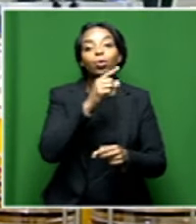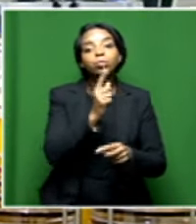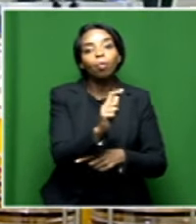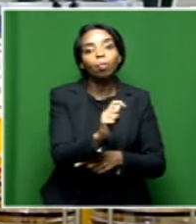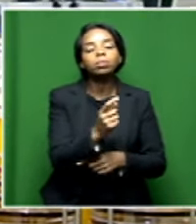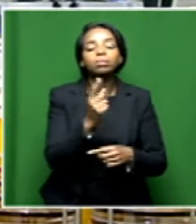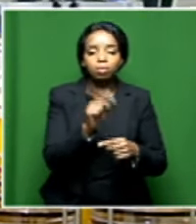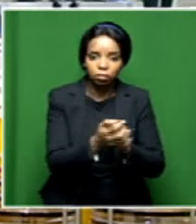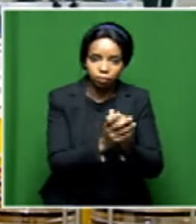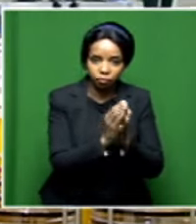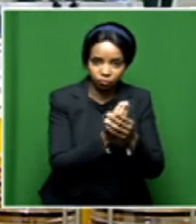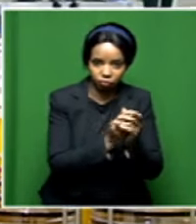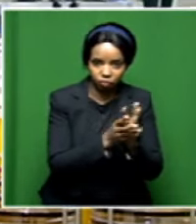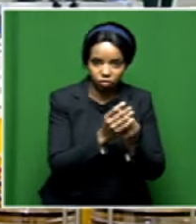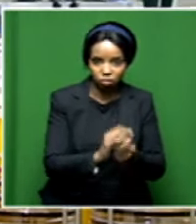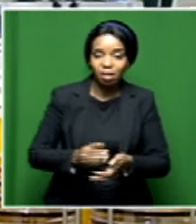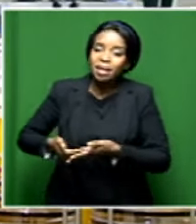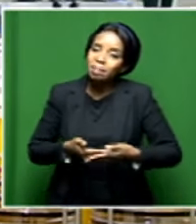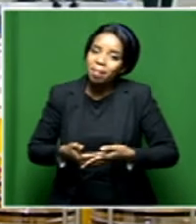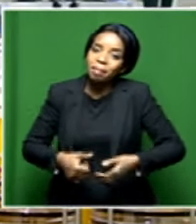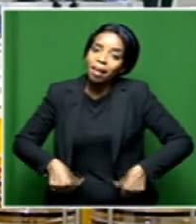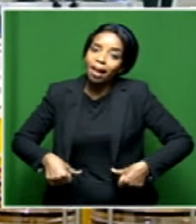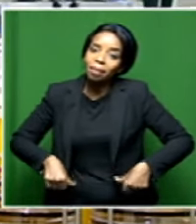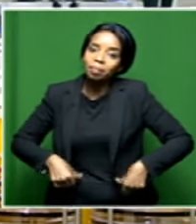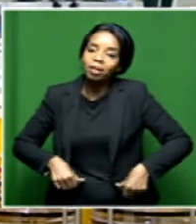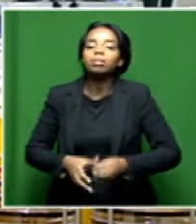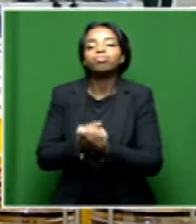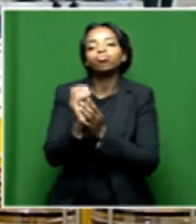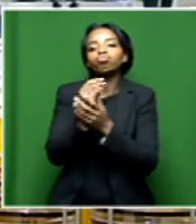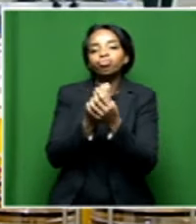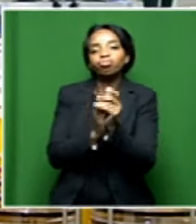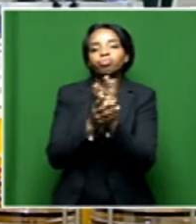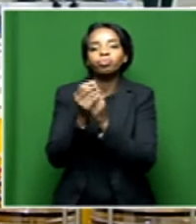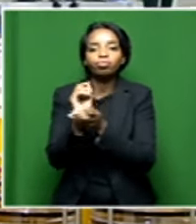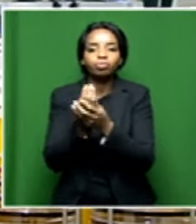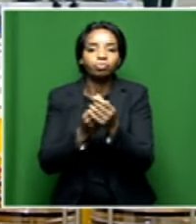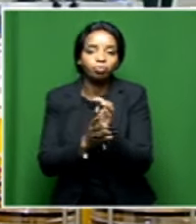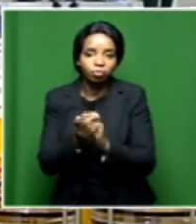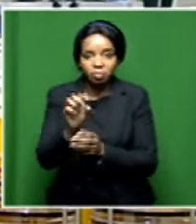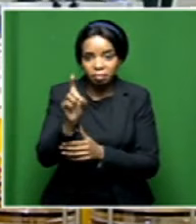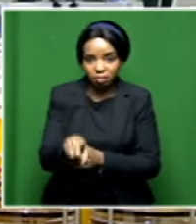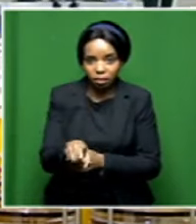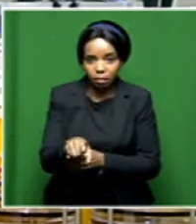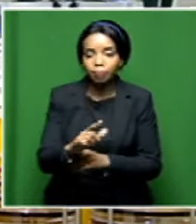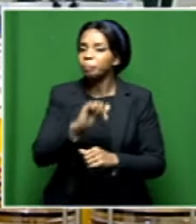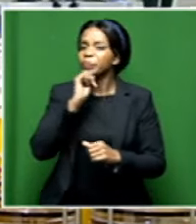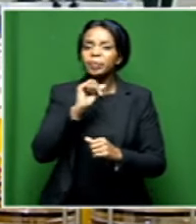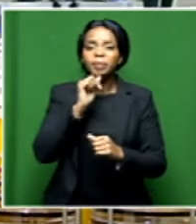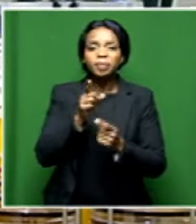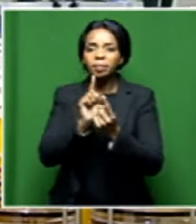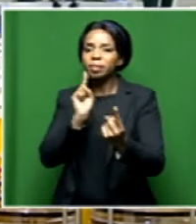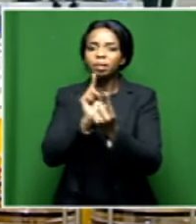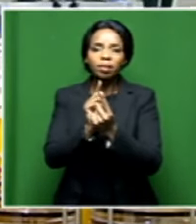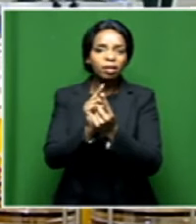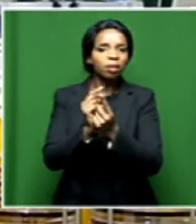After you've changed a child's nappy, wash your hands. And whenever you've come into contact